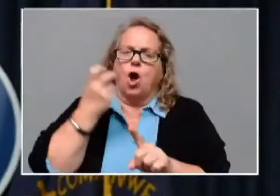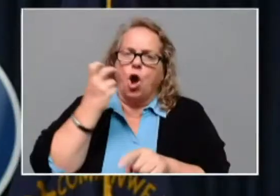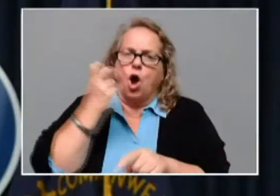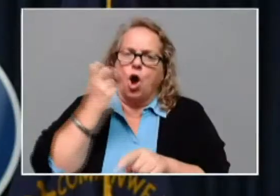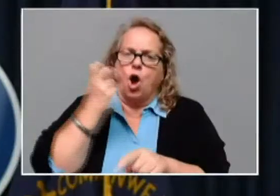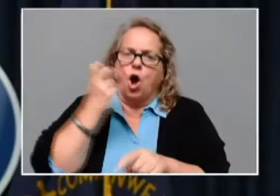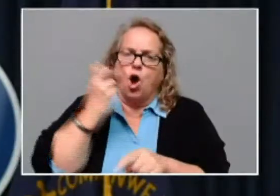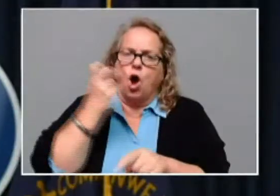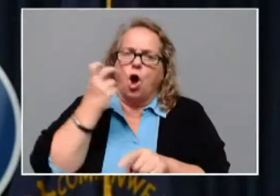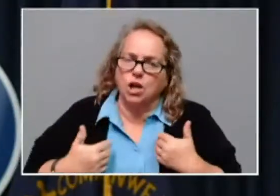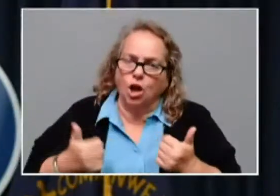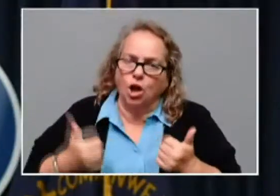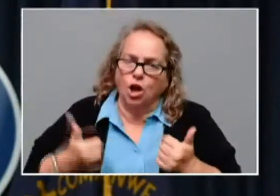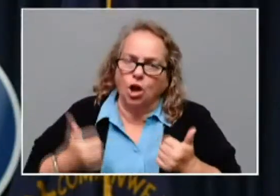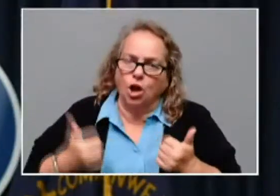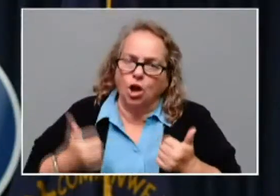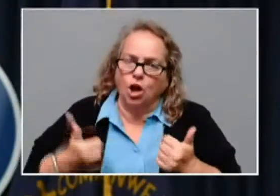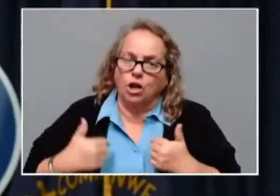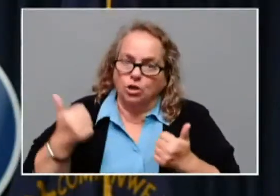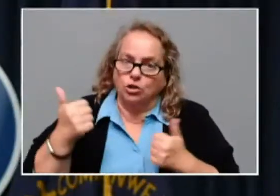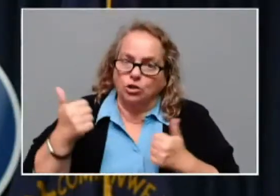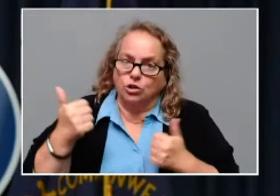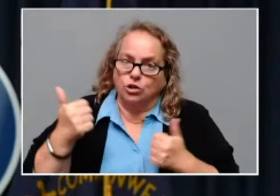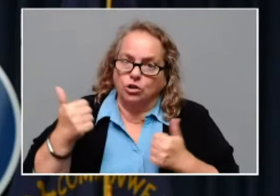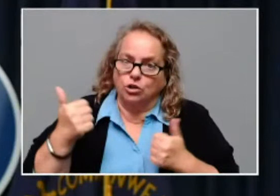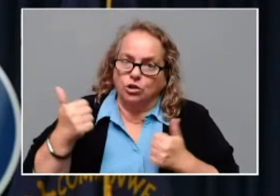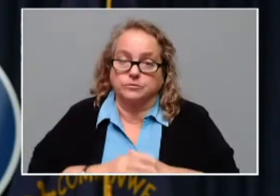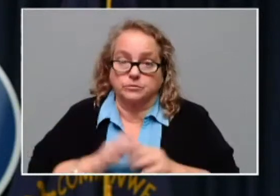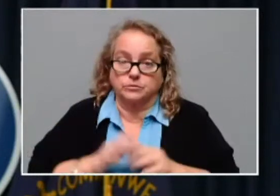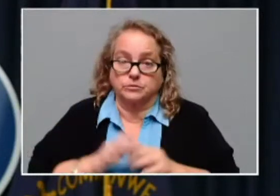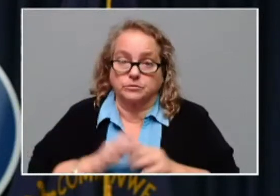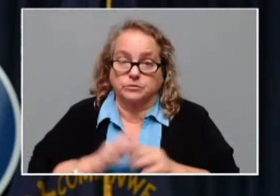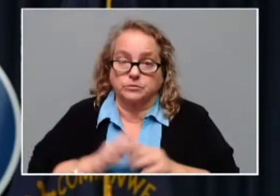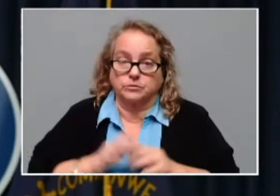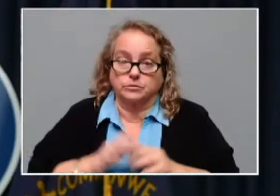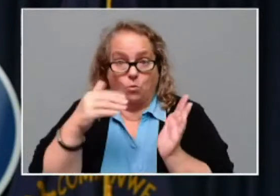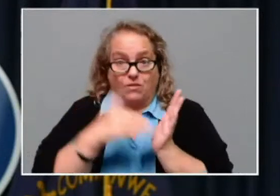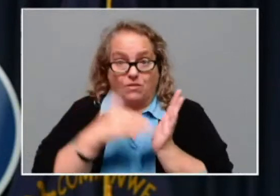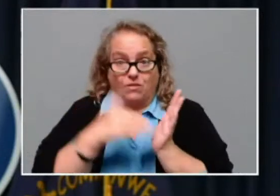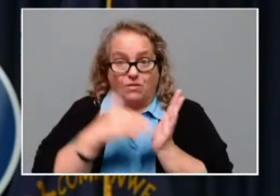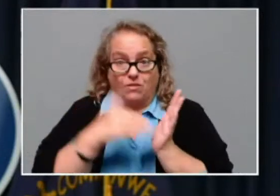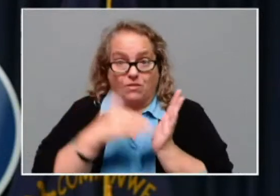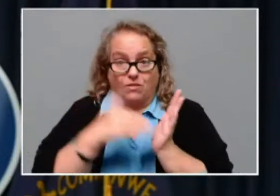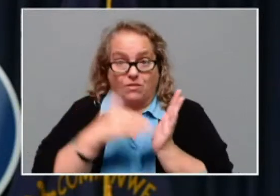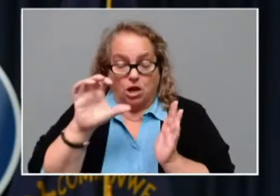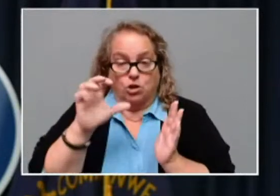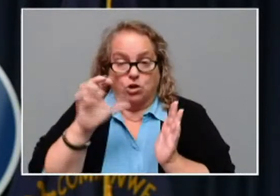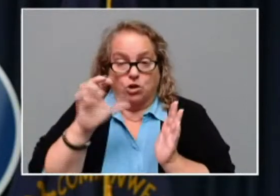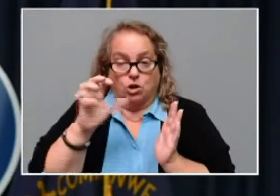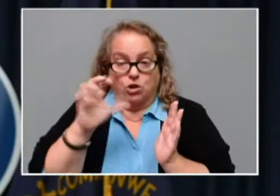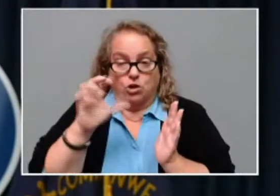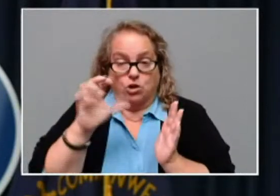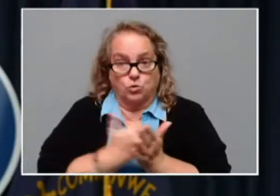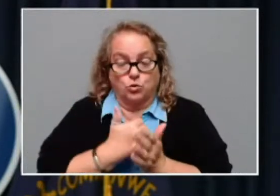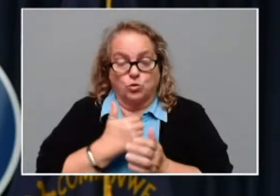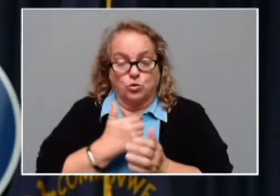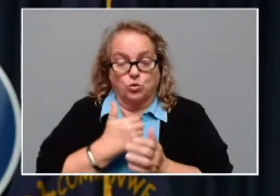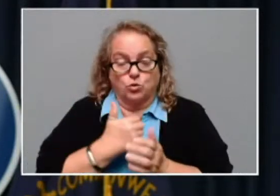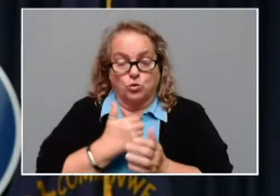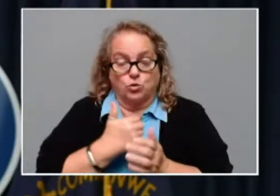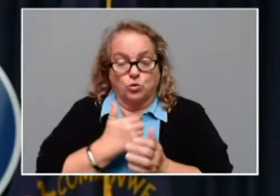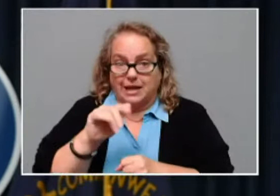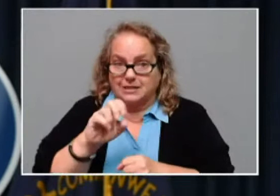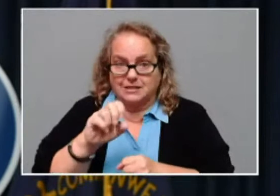and younger. Sunday, 1,713 new cases. I'm sorry, that's